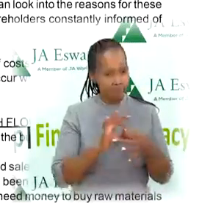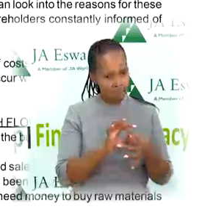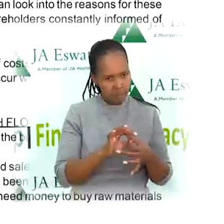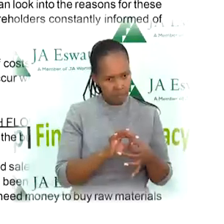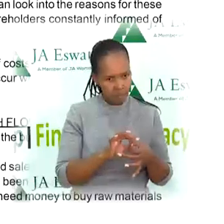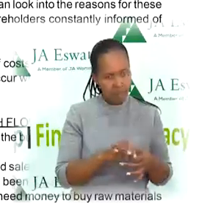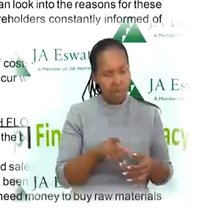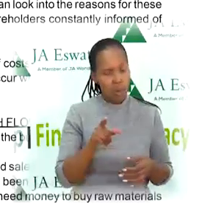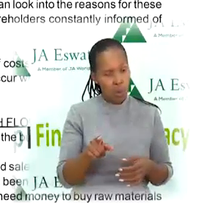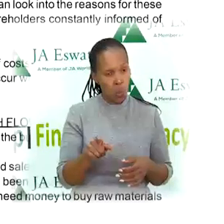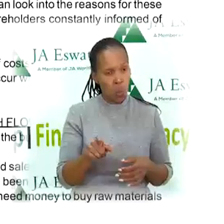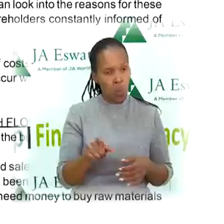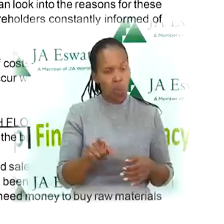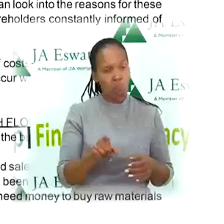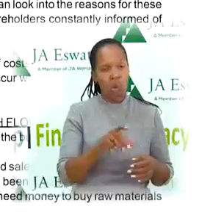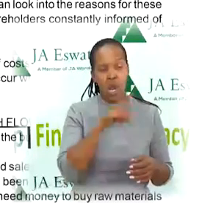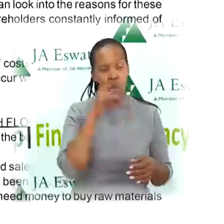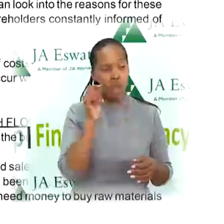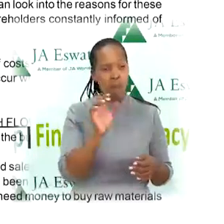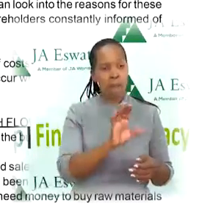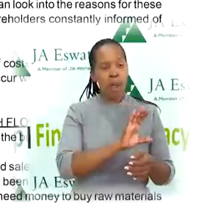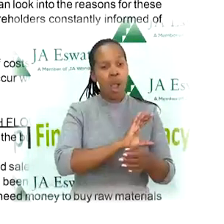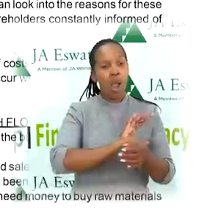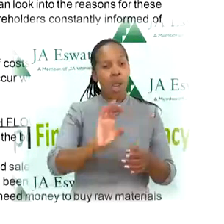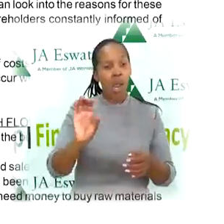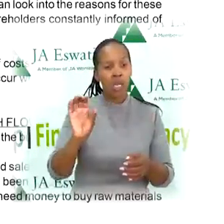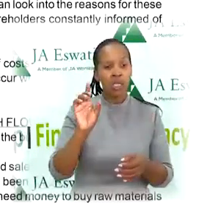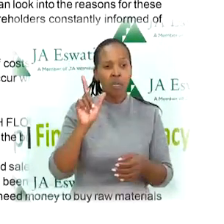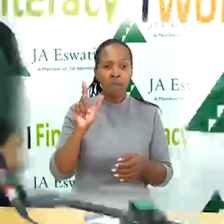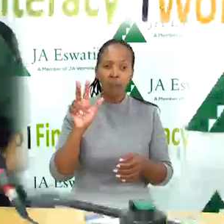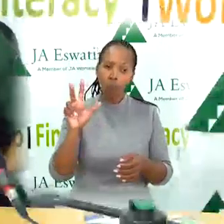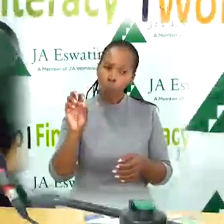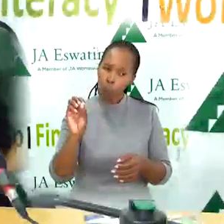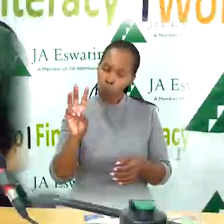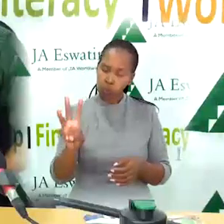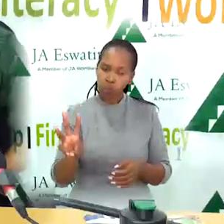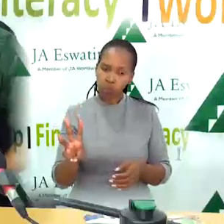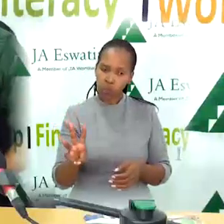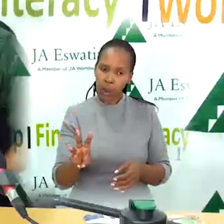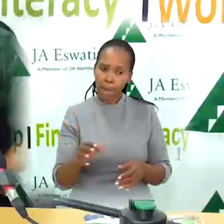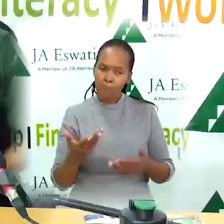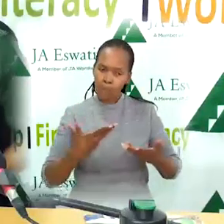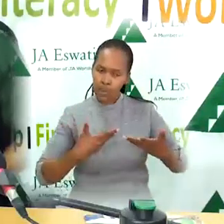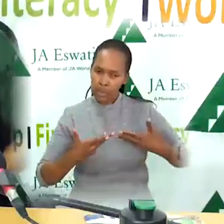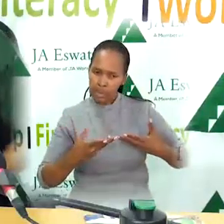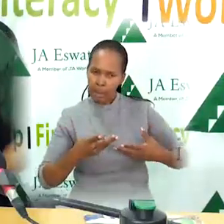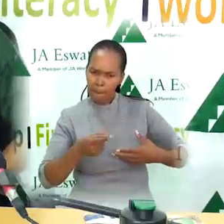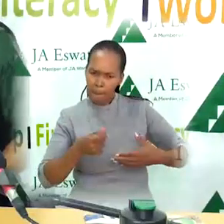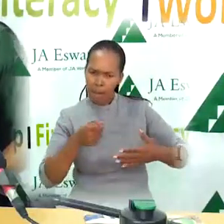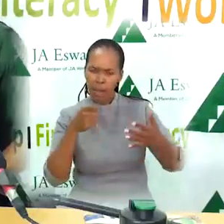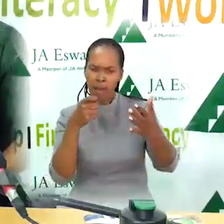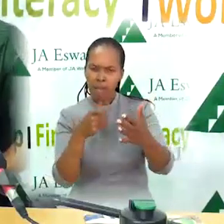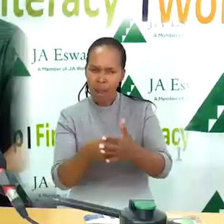the cash flow, the movement of the money in and out of the business. We call it the cash flow. We must make sure